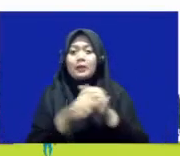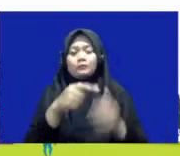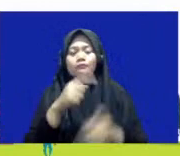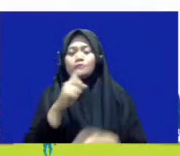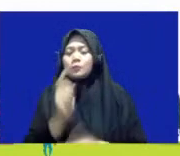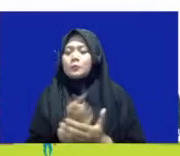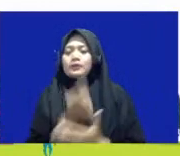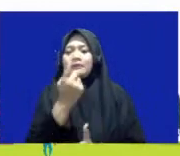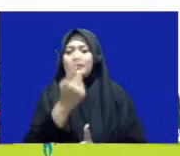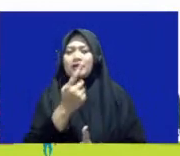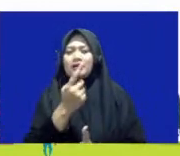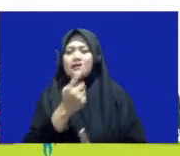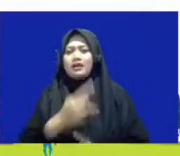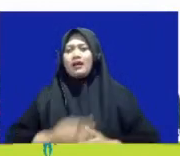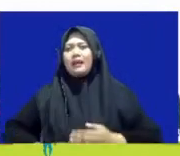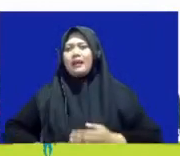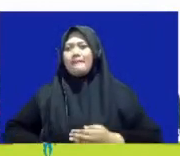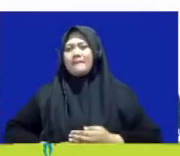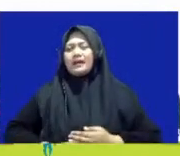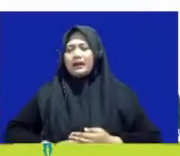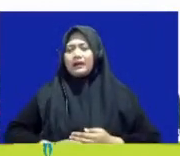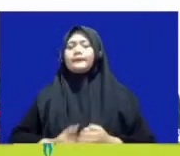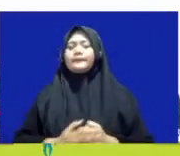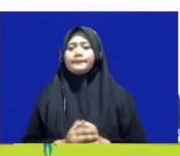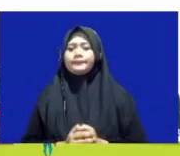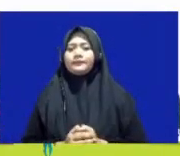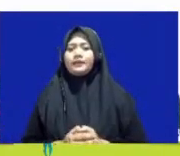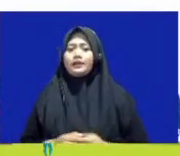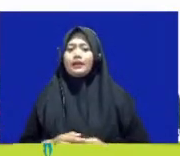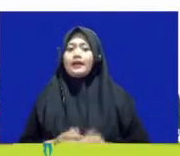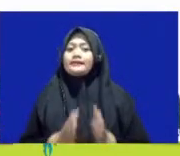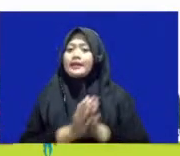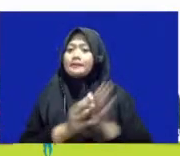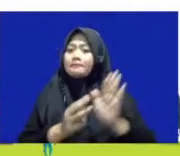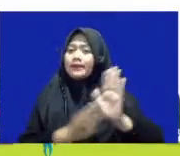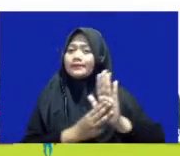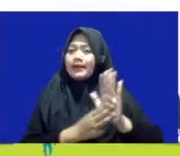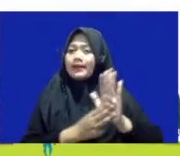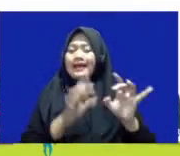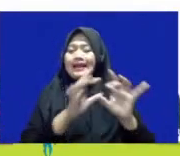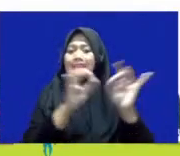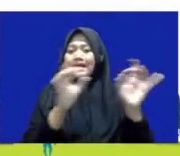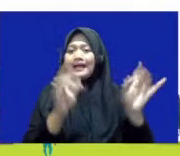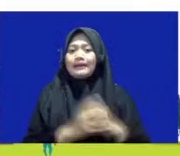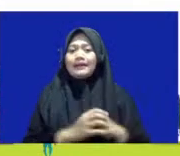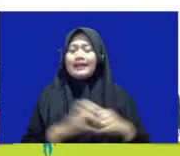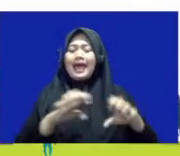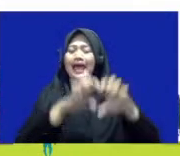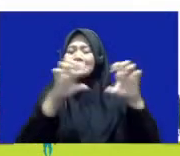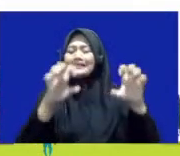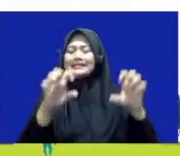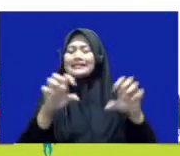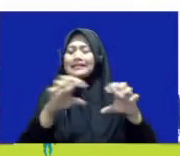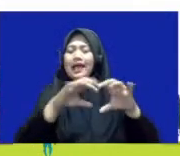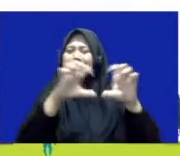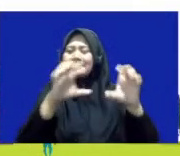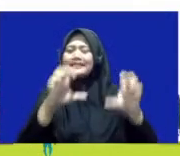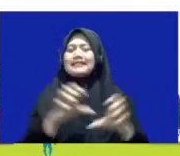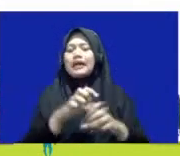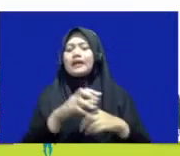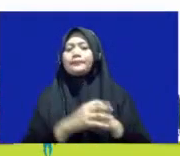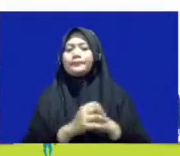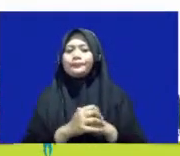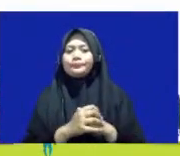Pacific region ranks among the world's most vulnerable to natural hazards and the increase